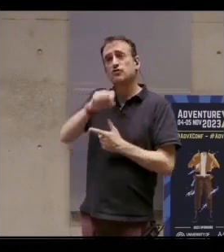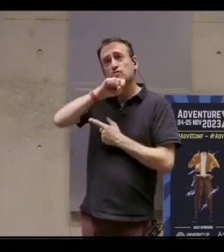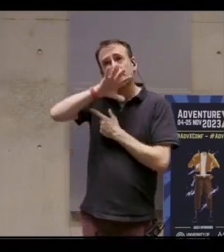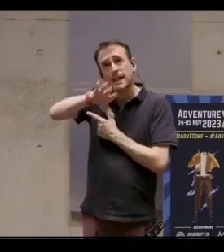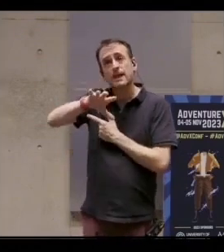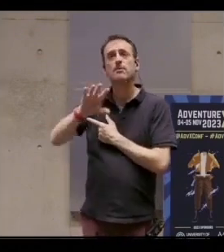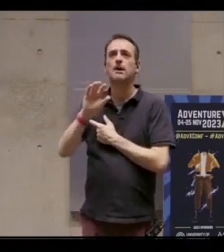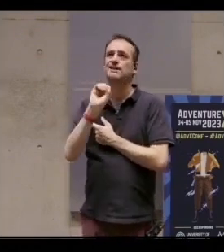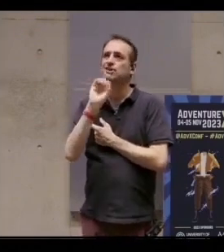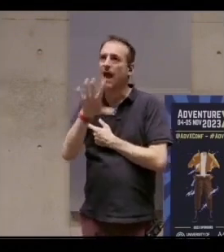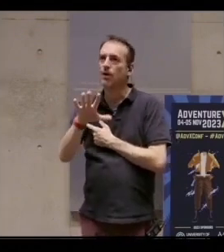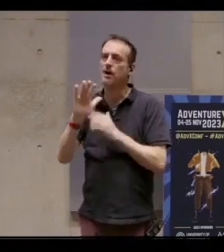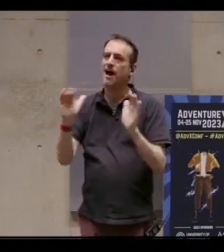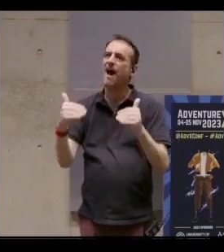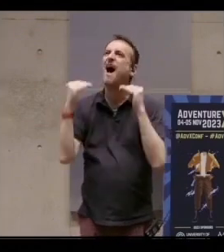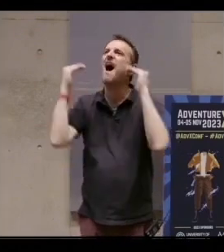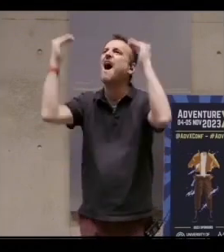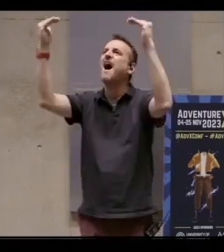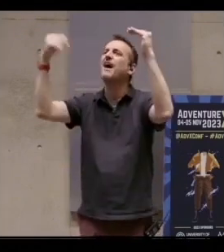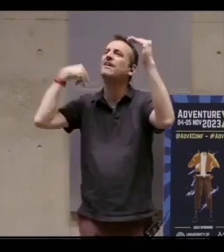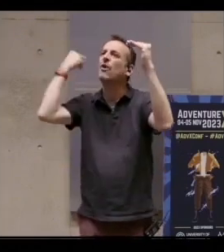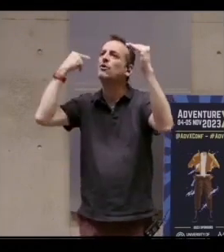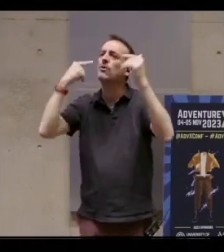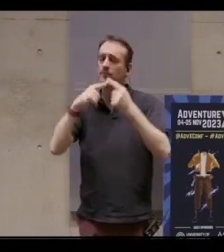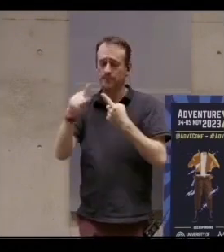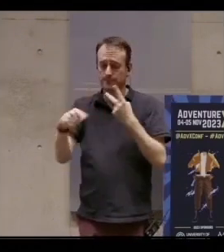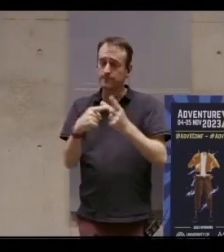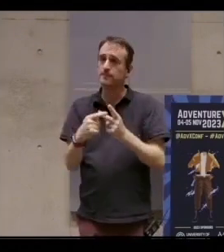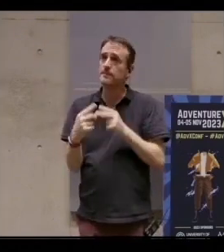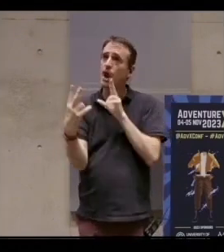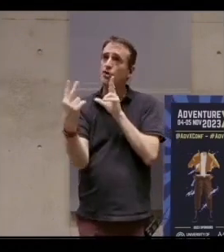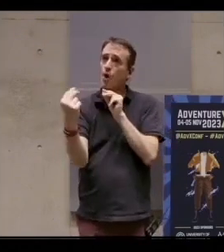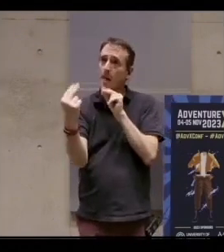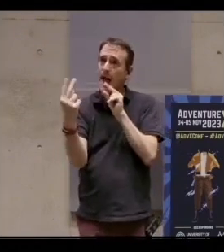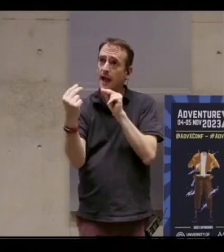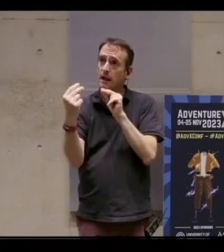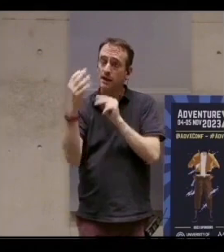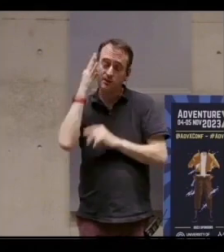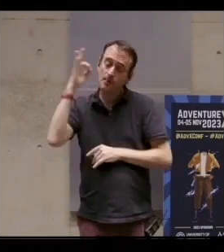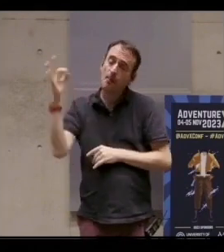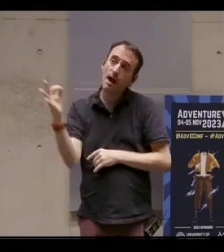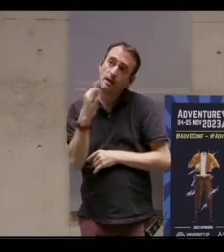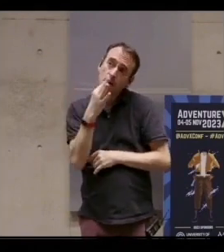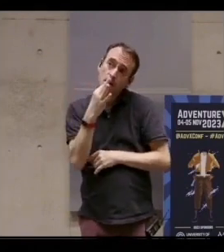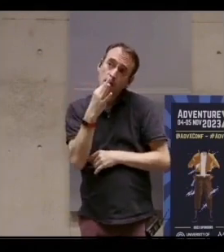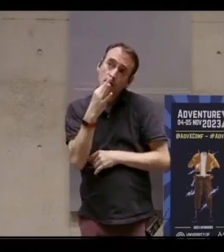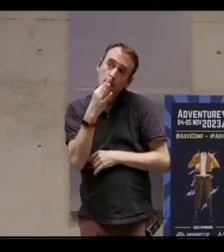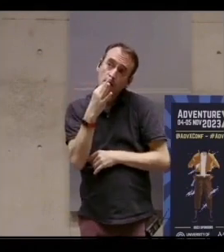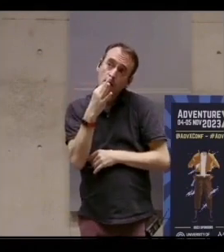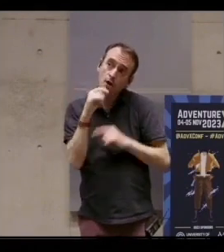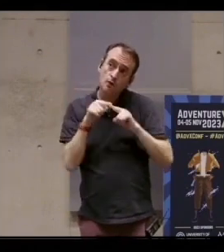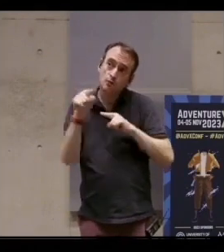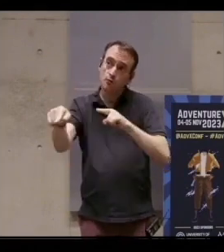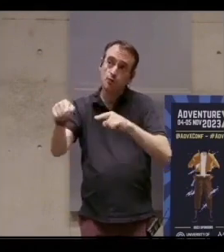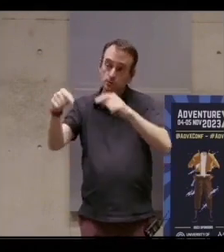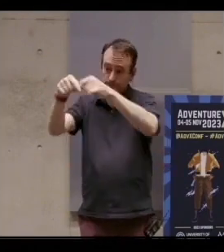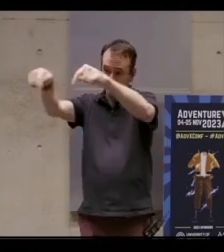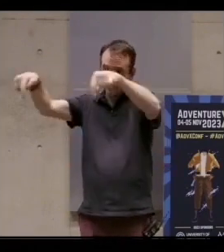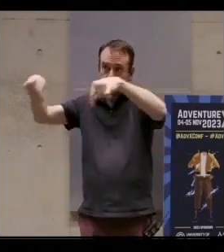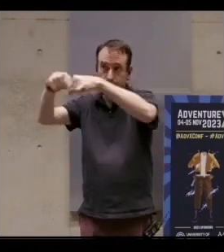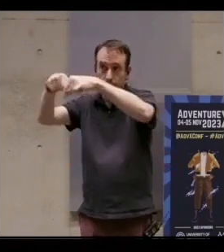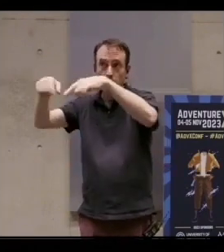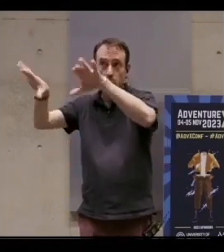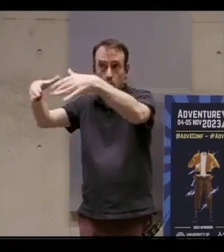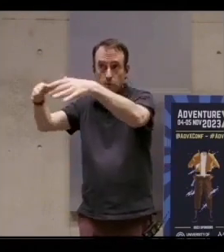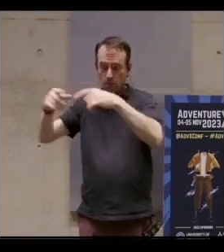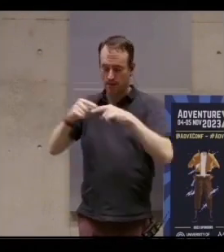is delivered at a high volume. Talkback, or a talkback mic, is the intercom system between the booth